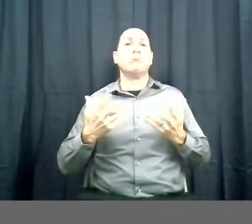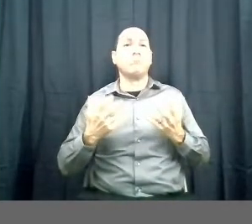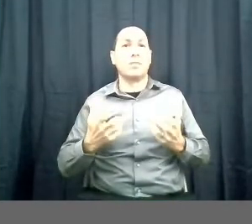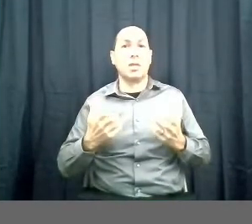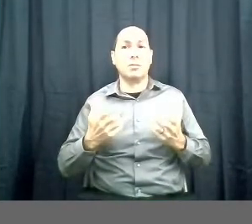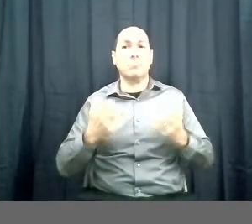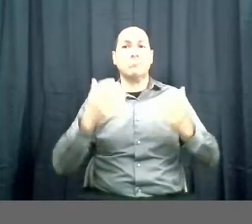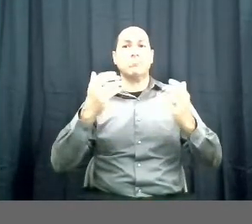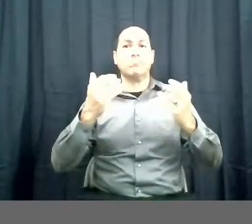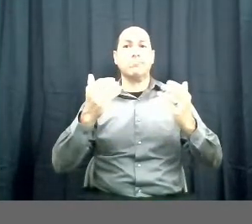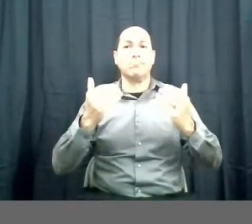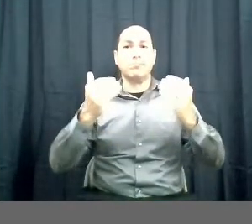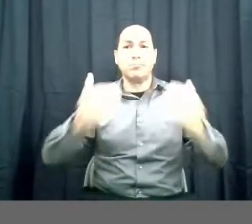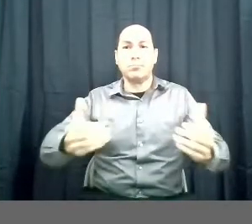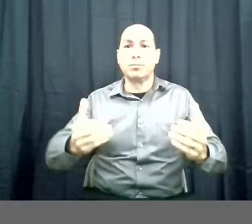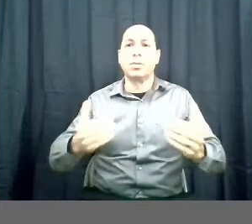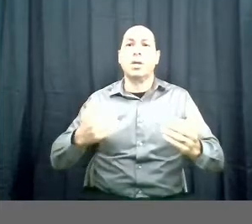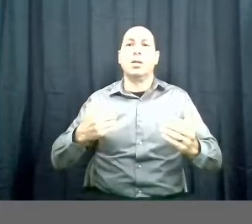to California.